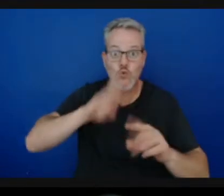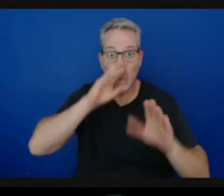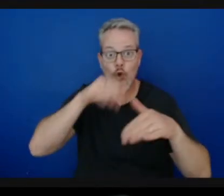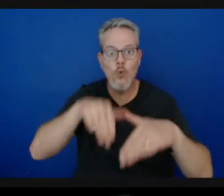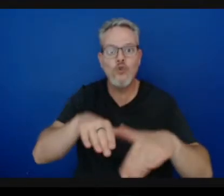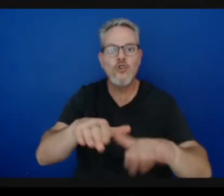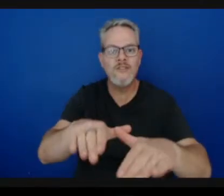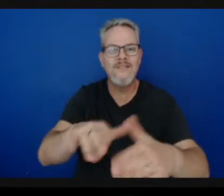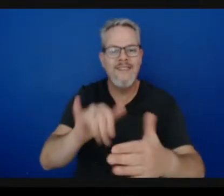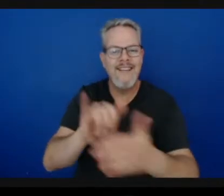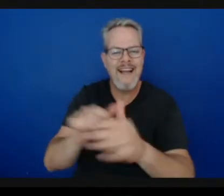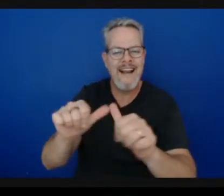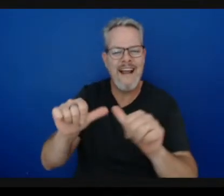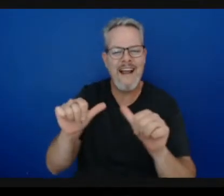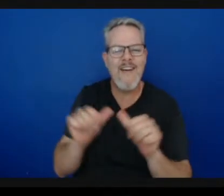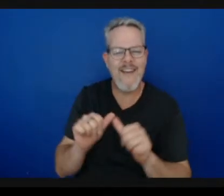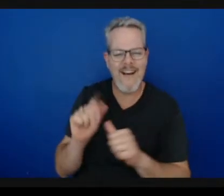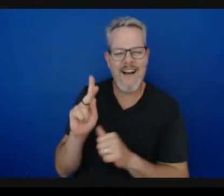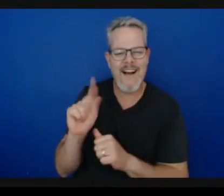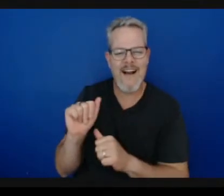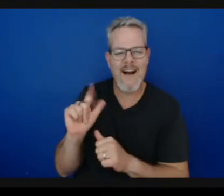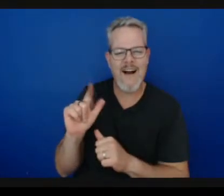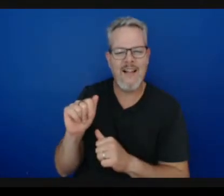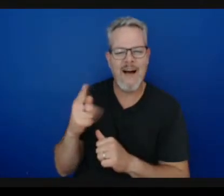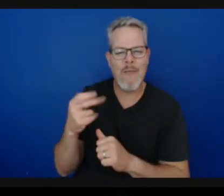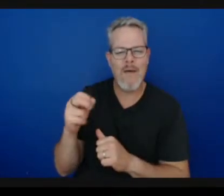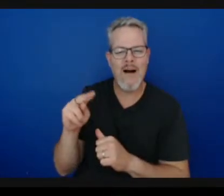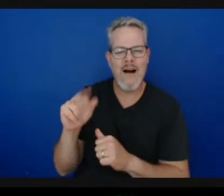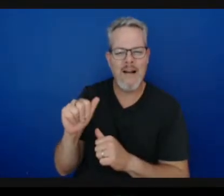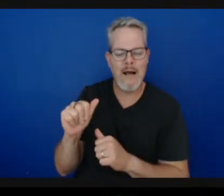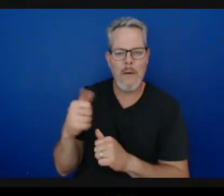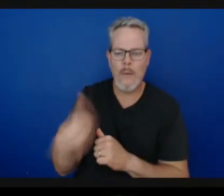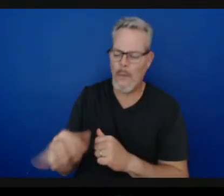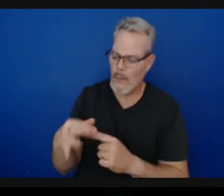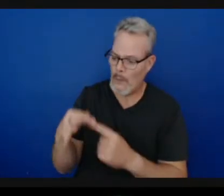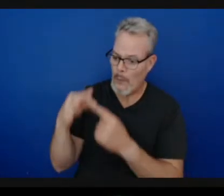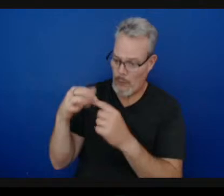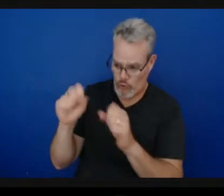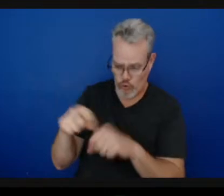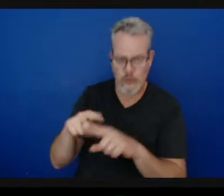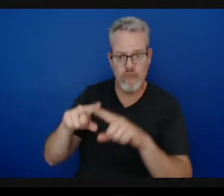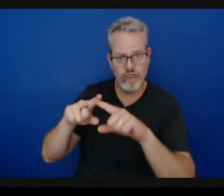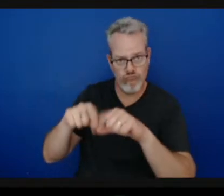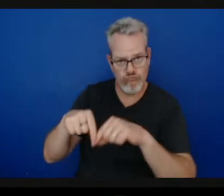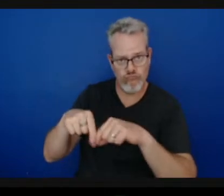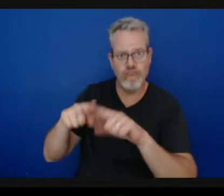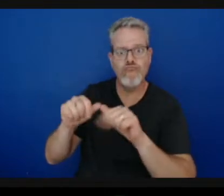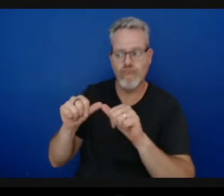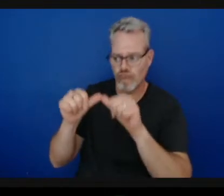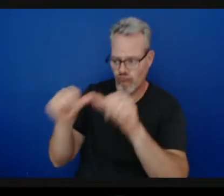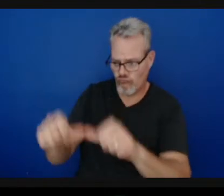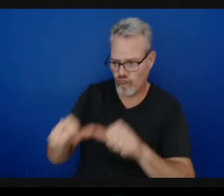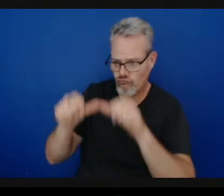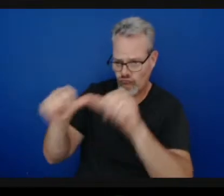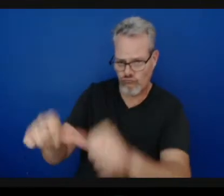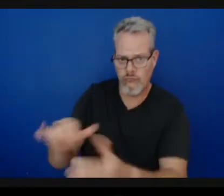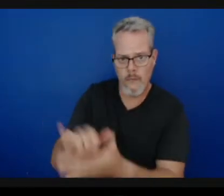era, the Kalapana lava flow era. It was pretty reliable and pretty constant down there.